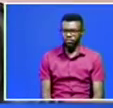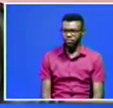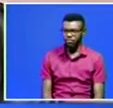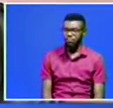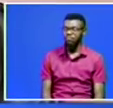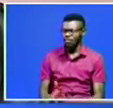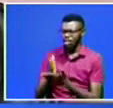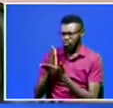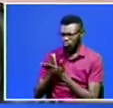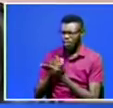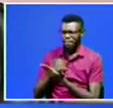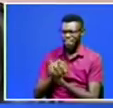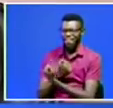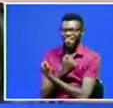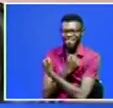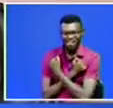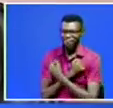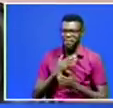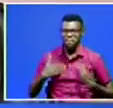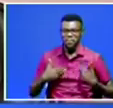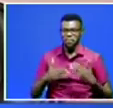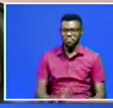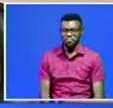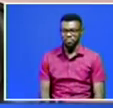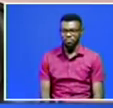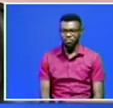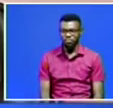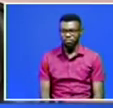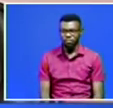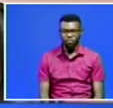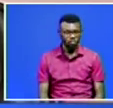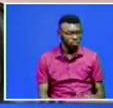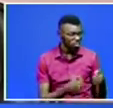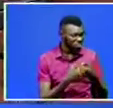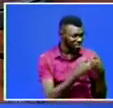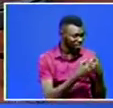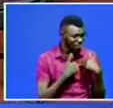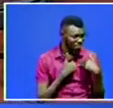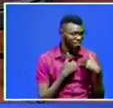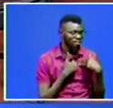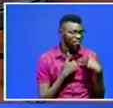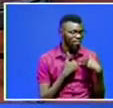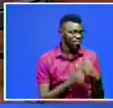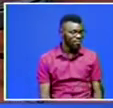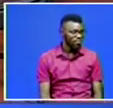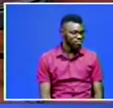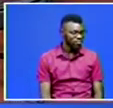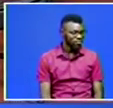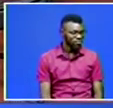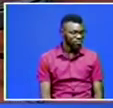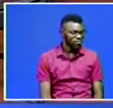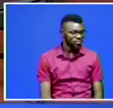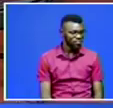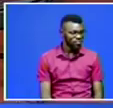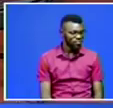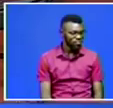She really loves people. She does. Yeah. Is it challenging? Do you borrow characters,